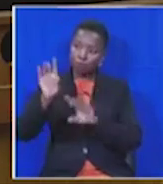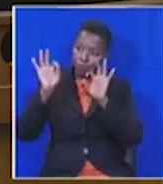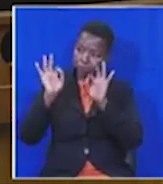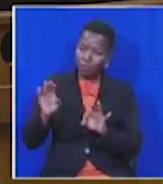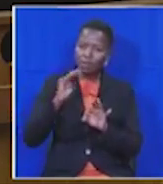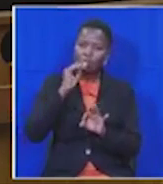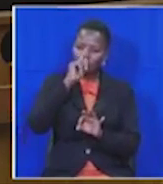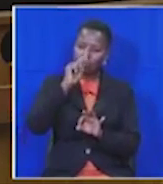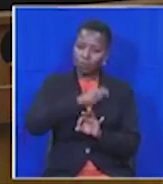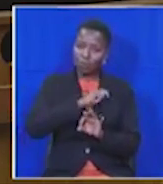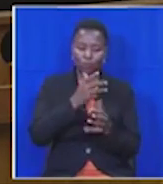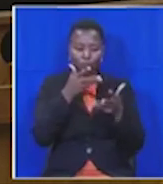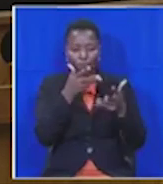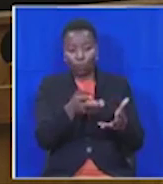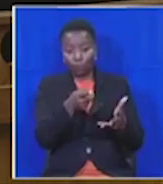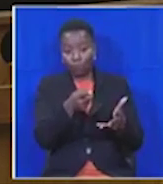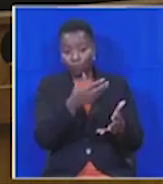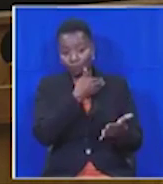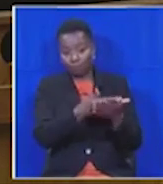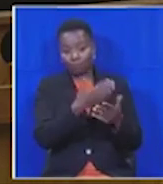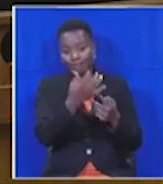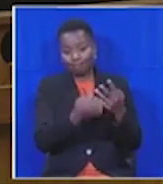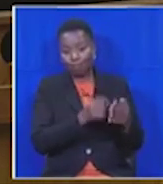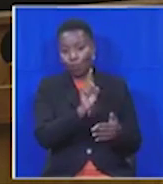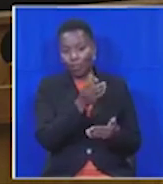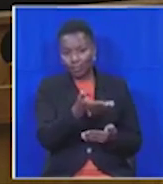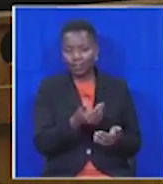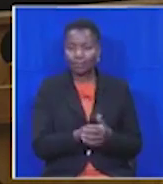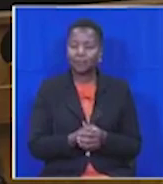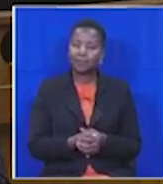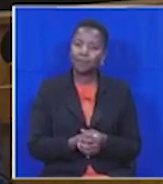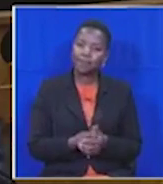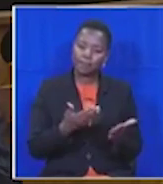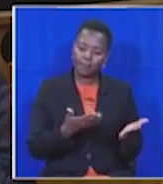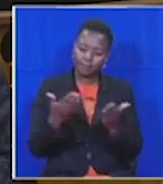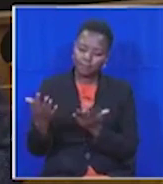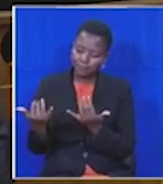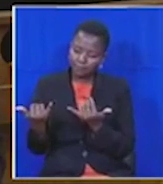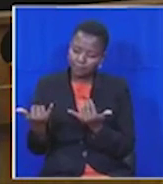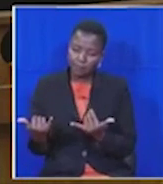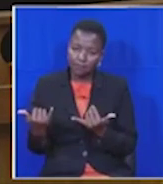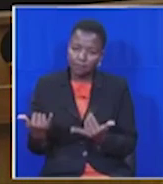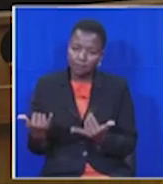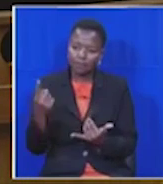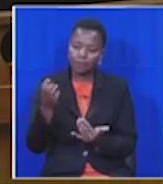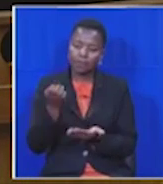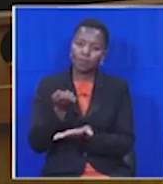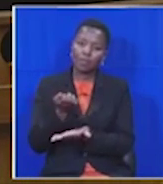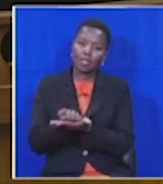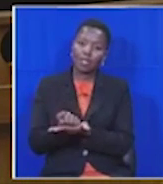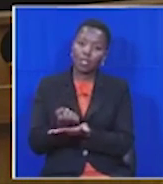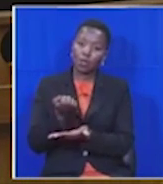image of your track record, Minister. Now, let me say, our economy has shed